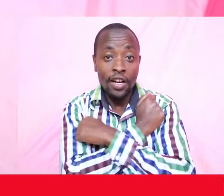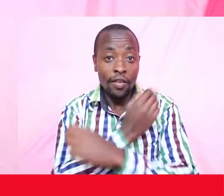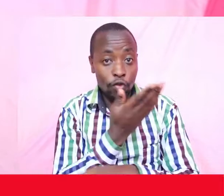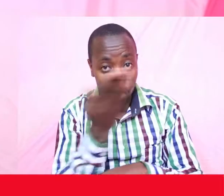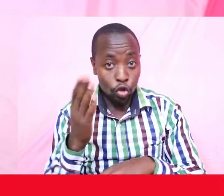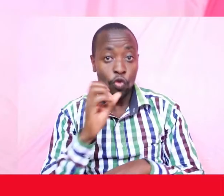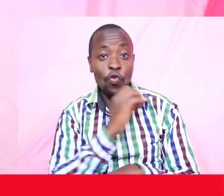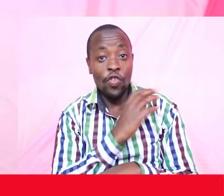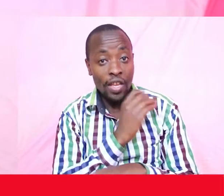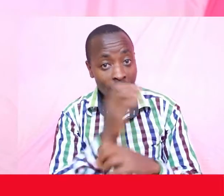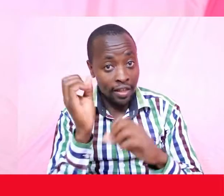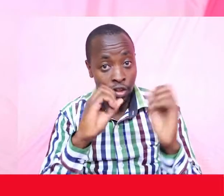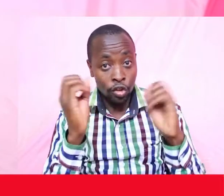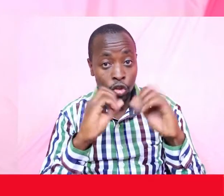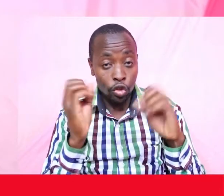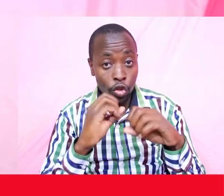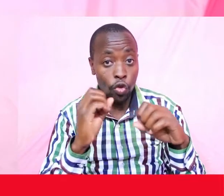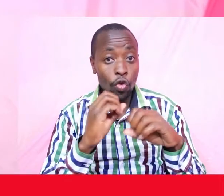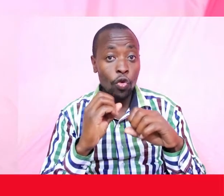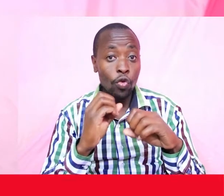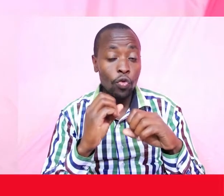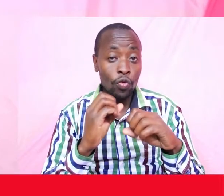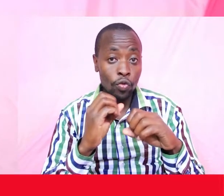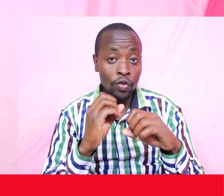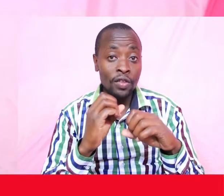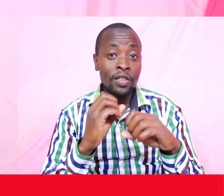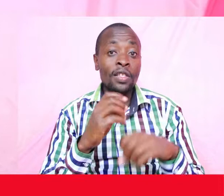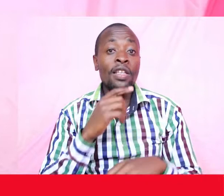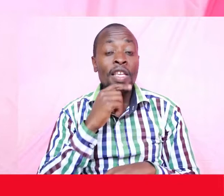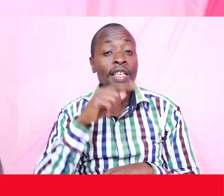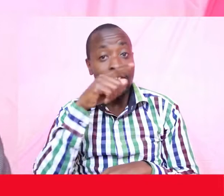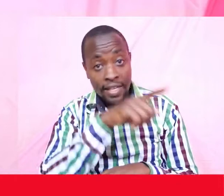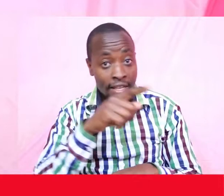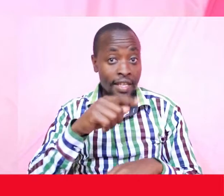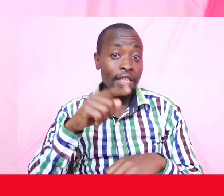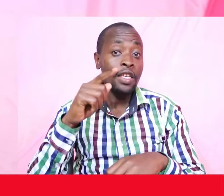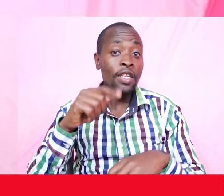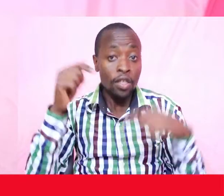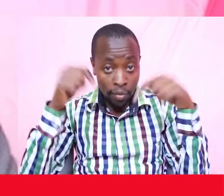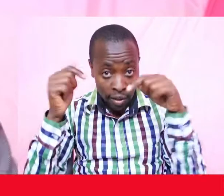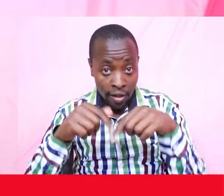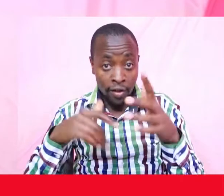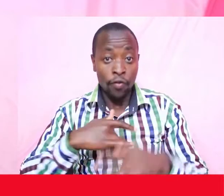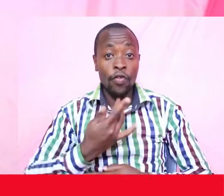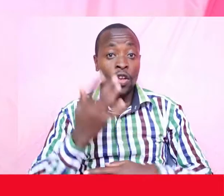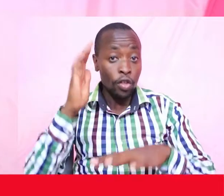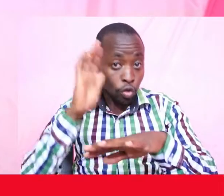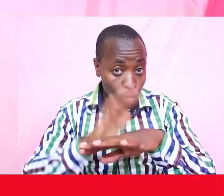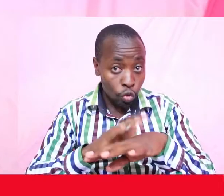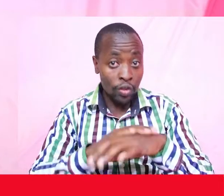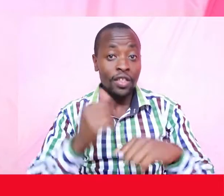be scared or frightened of anything," he immediately felt better and even